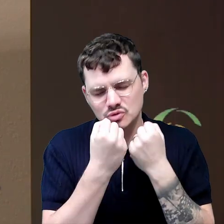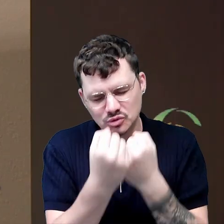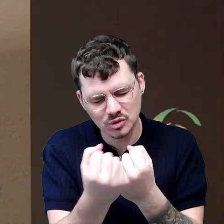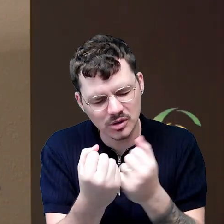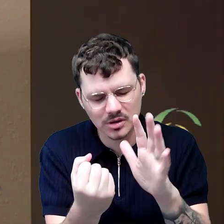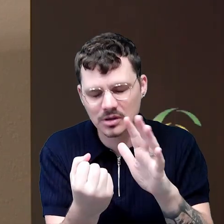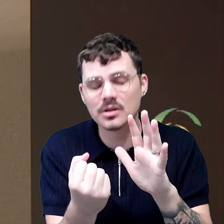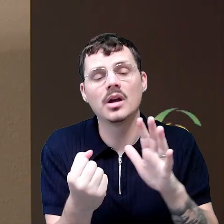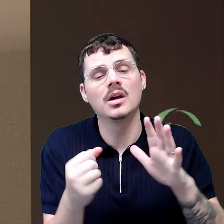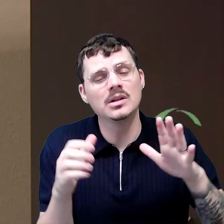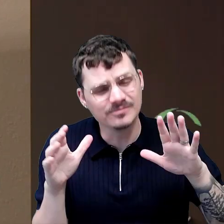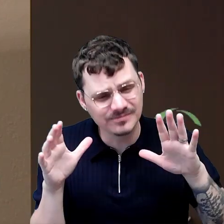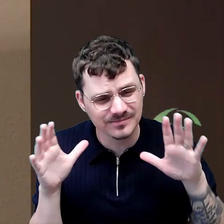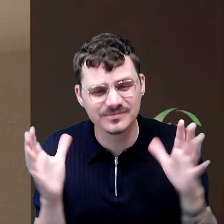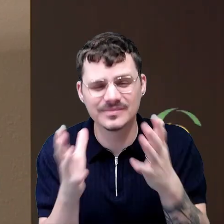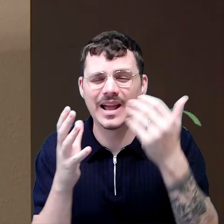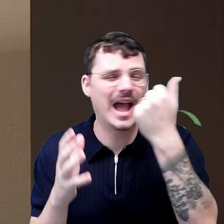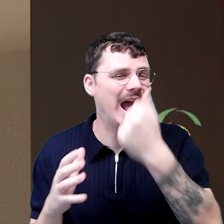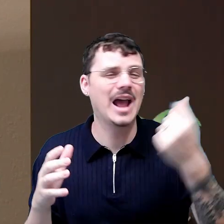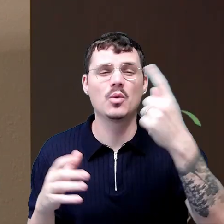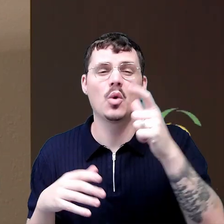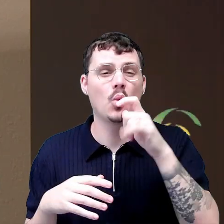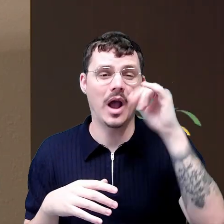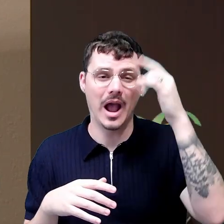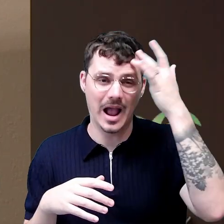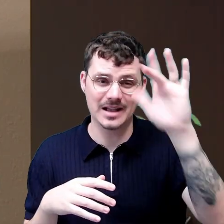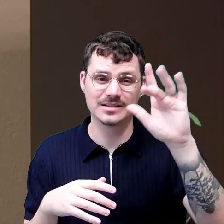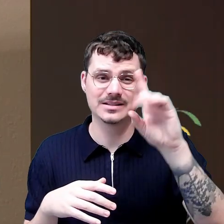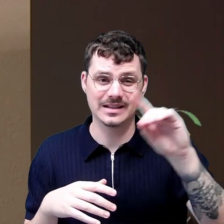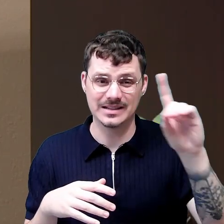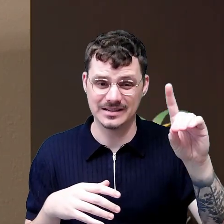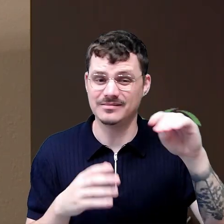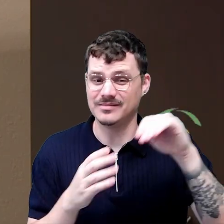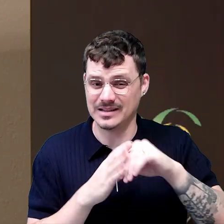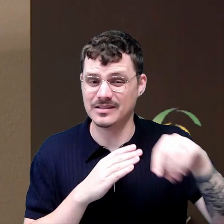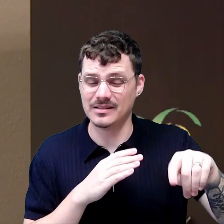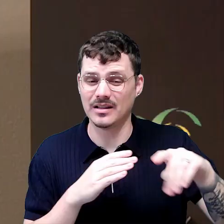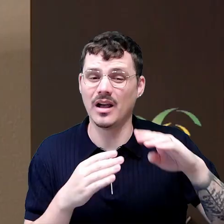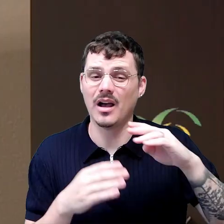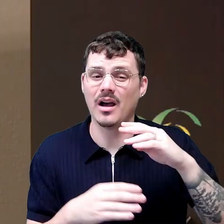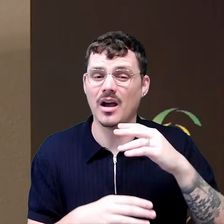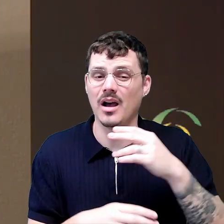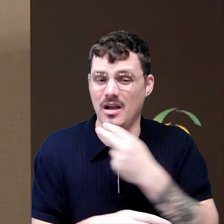strongly recommend that any people with IDD who are in the hospital